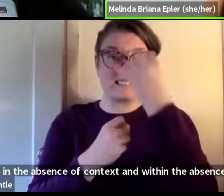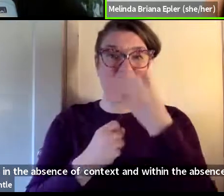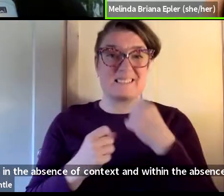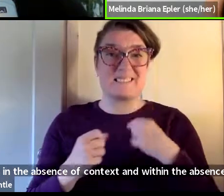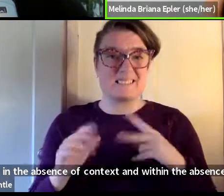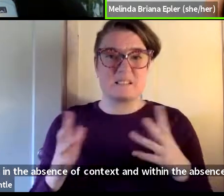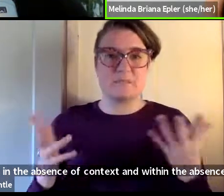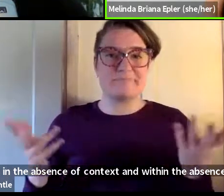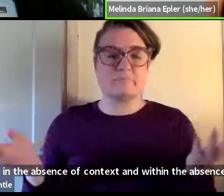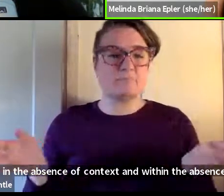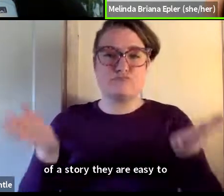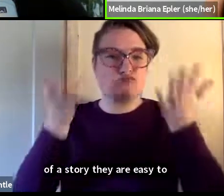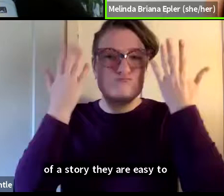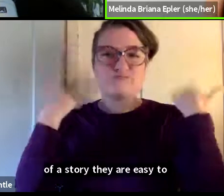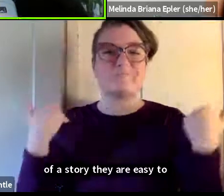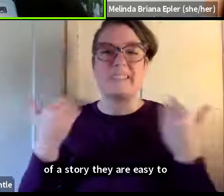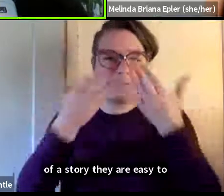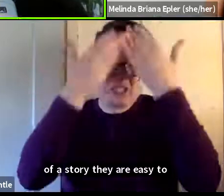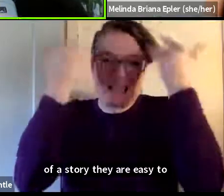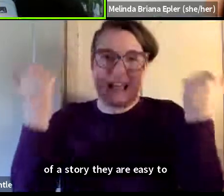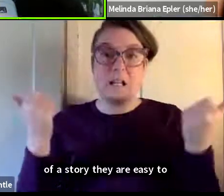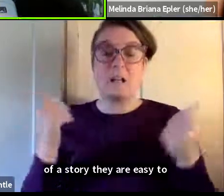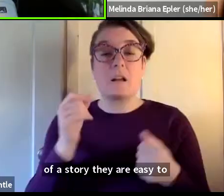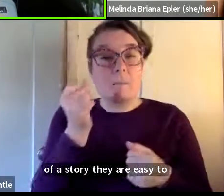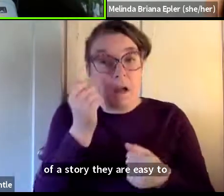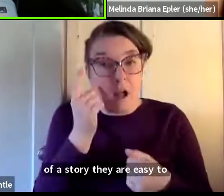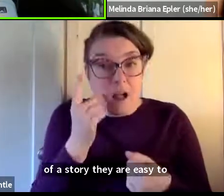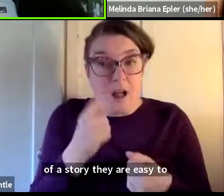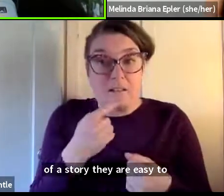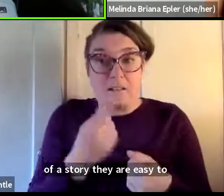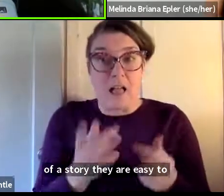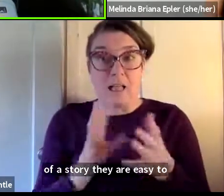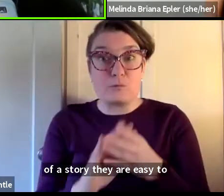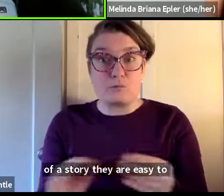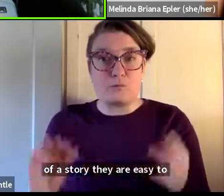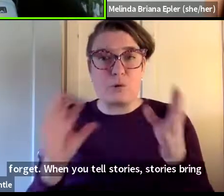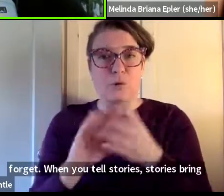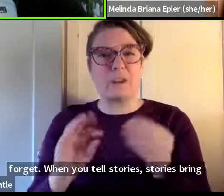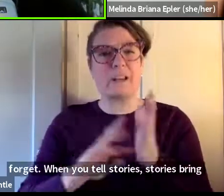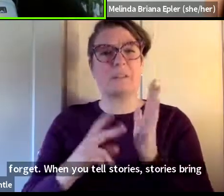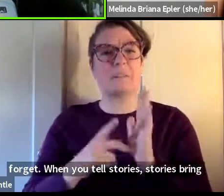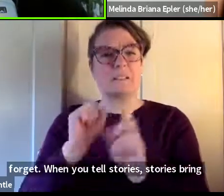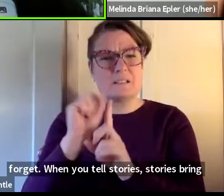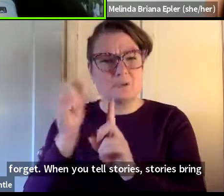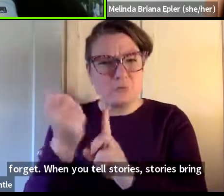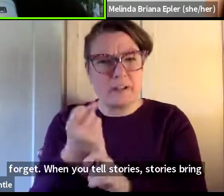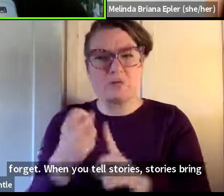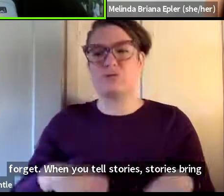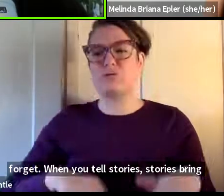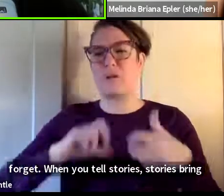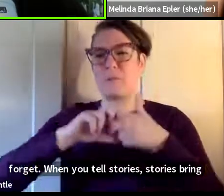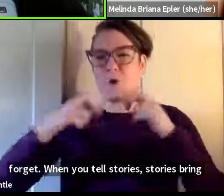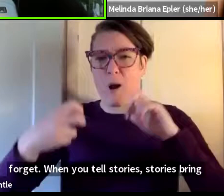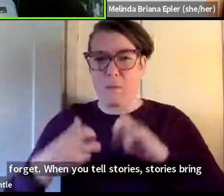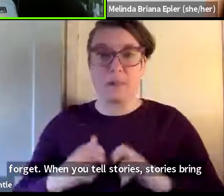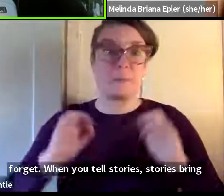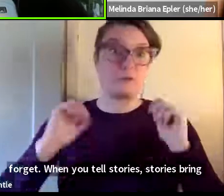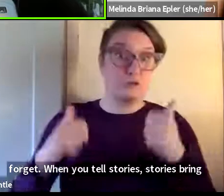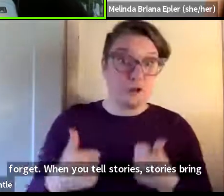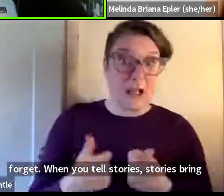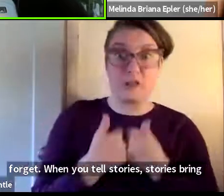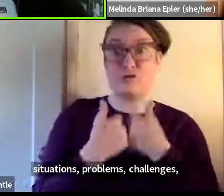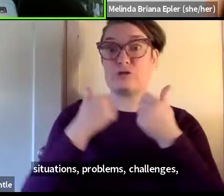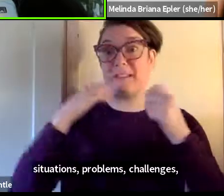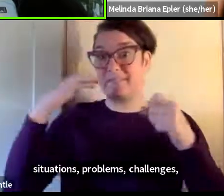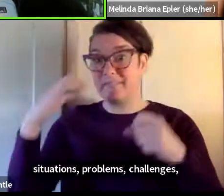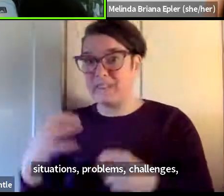when you tell stories, stories bring situations, problems, challenges, victories, all of